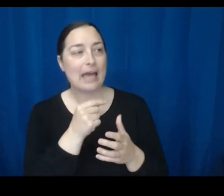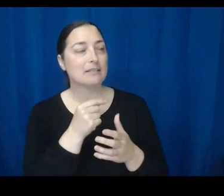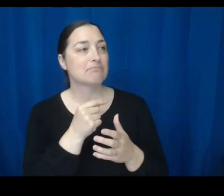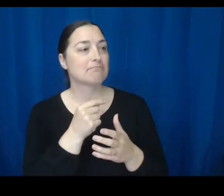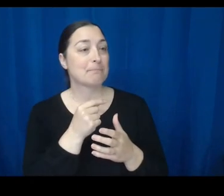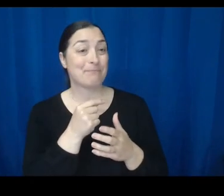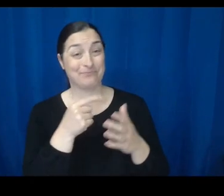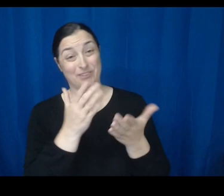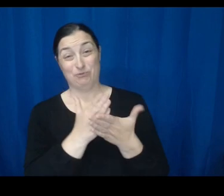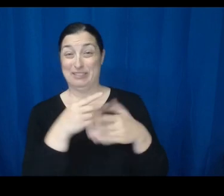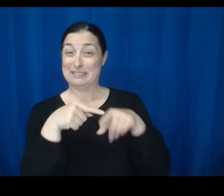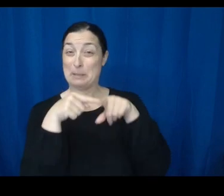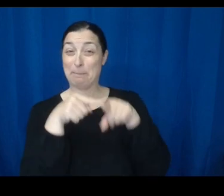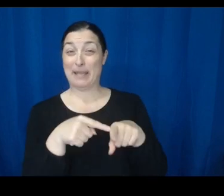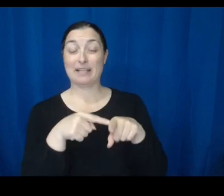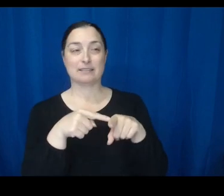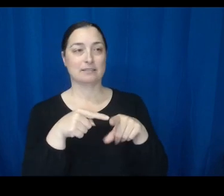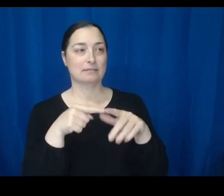depending on